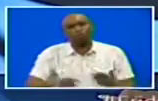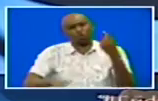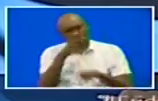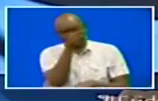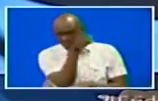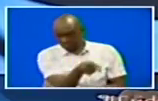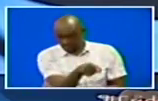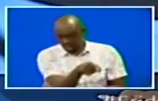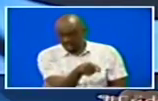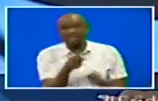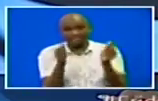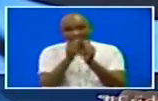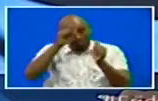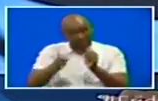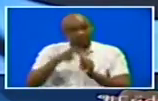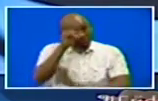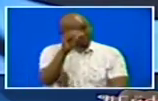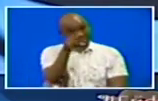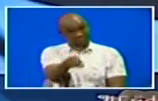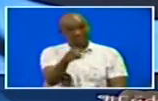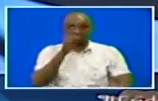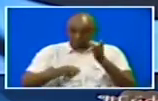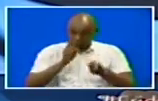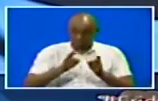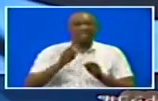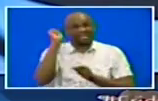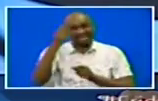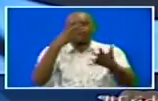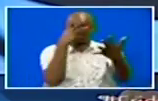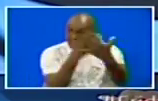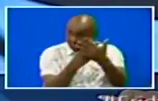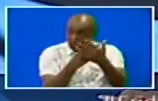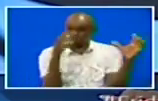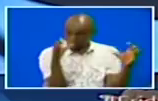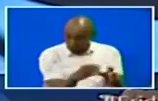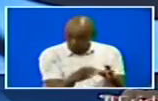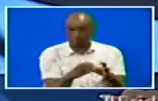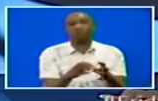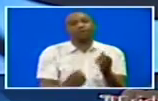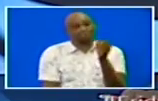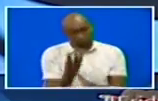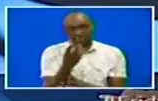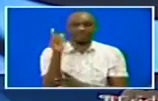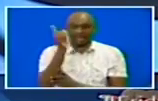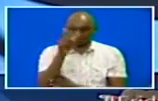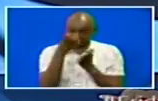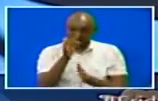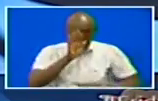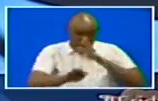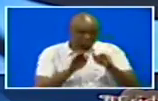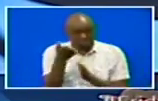emerged the winner in the 10,000 meters as the Kenya Prison Service Athletics Championship sailed off in Nairobi.